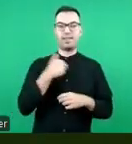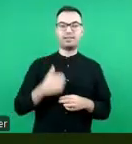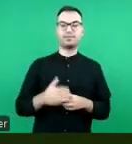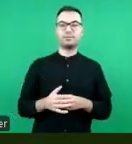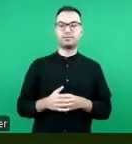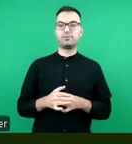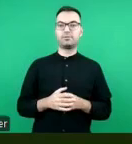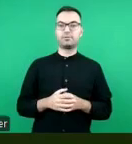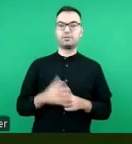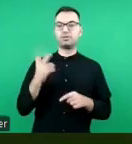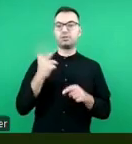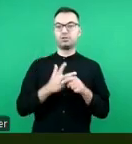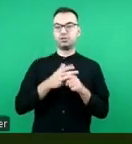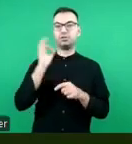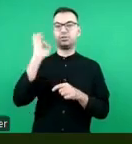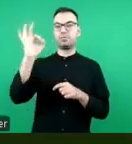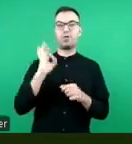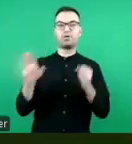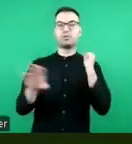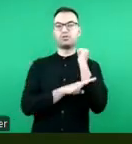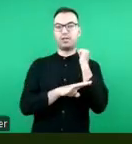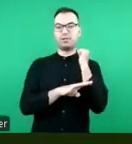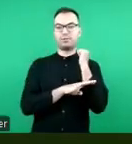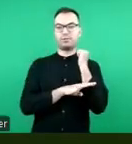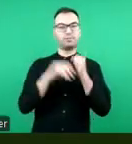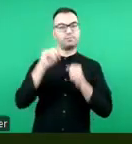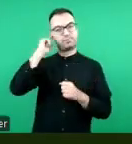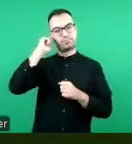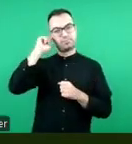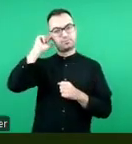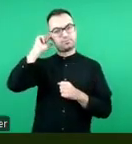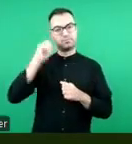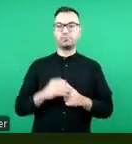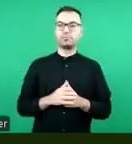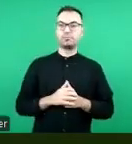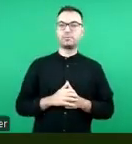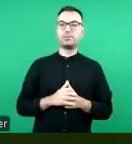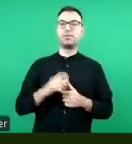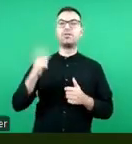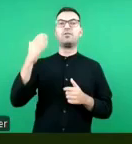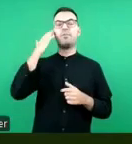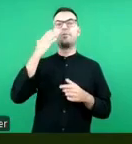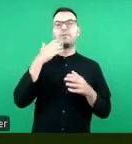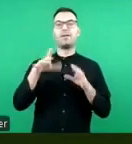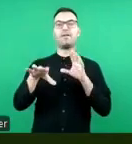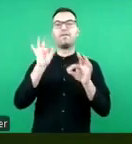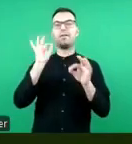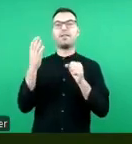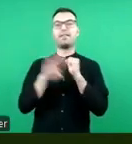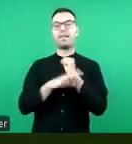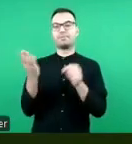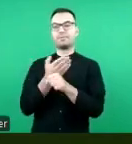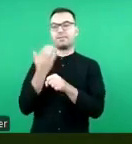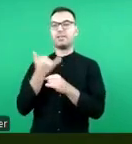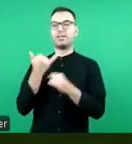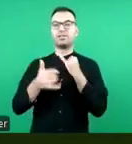like 30% of the tree that matches what we know from selective logging, for instance. If there is 30%